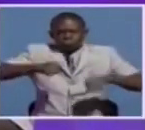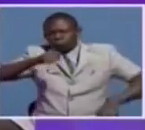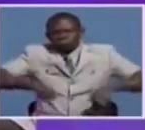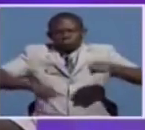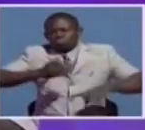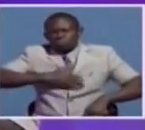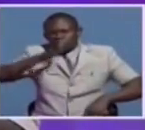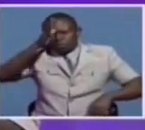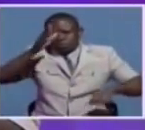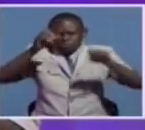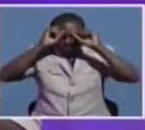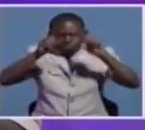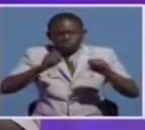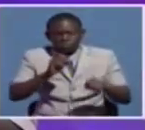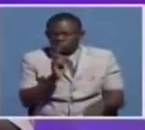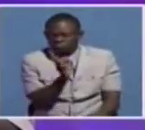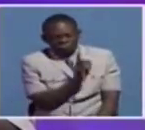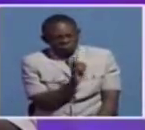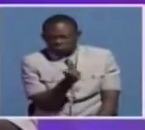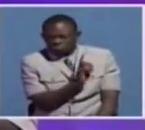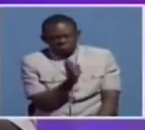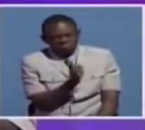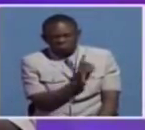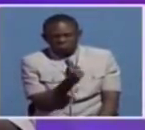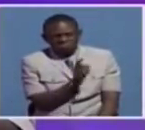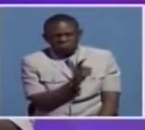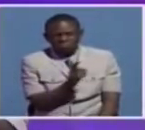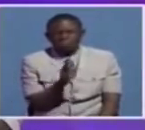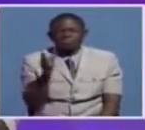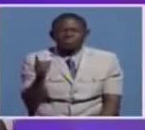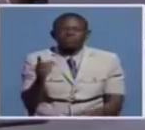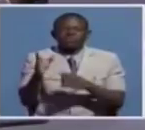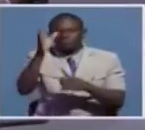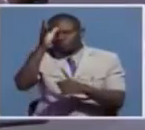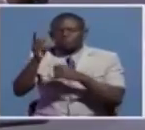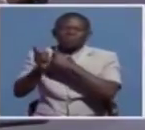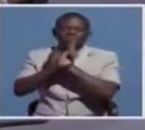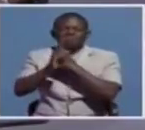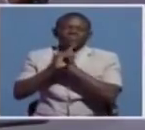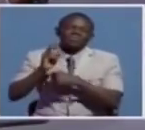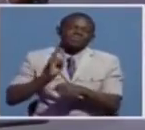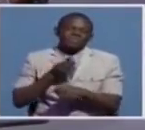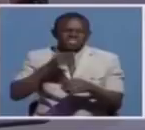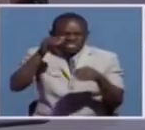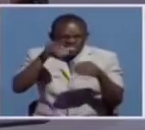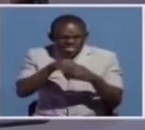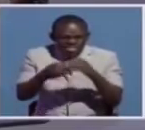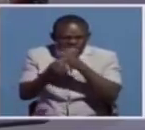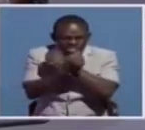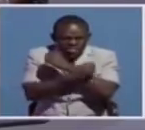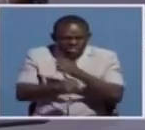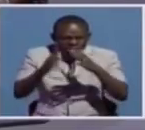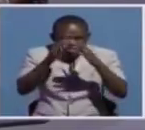and do something yourself. That was within State House. He didn't want That you was to- now within State House. Maybe he saw it were